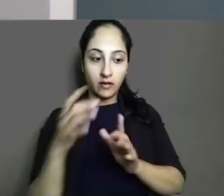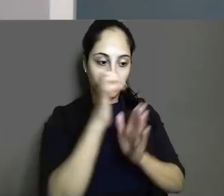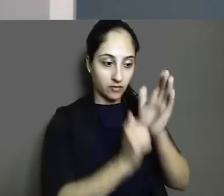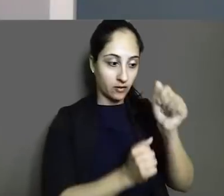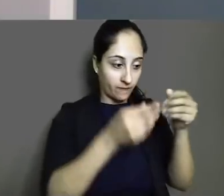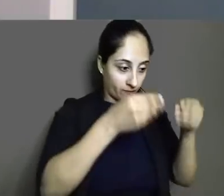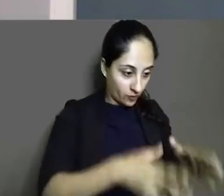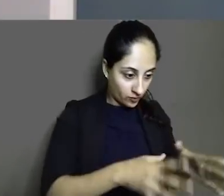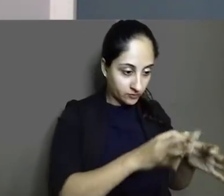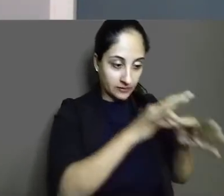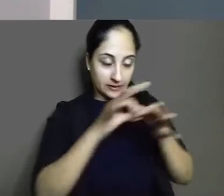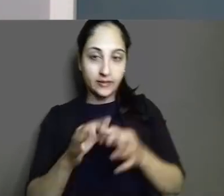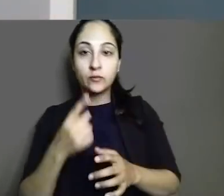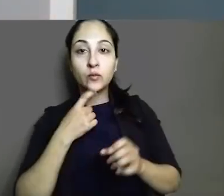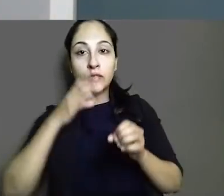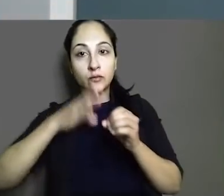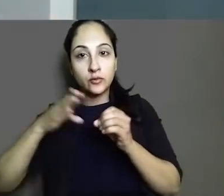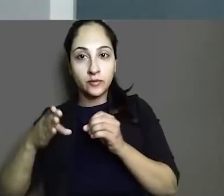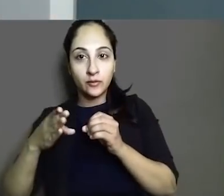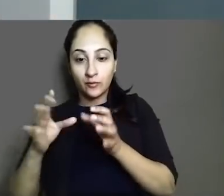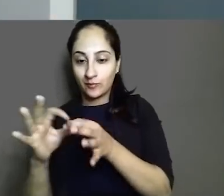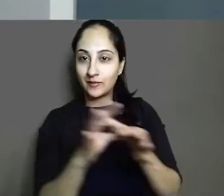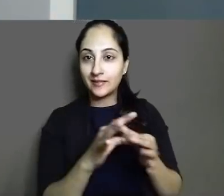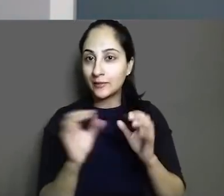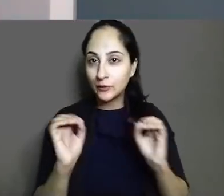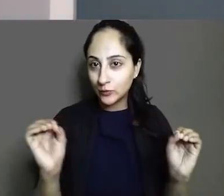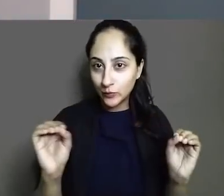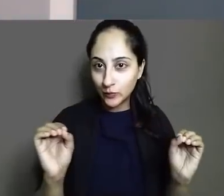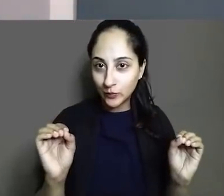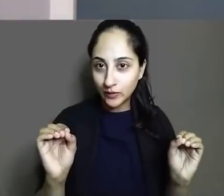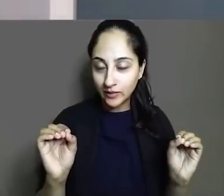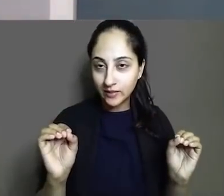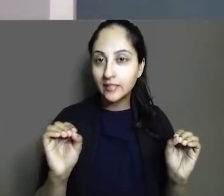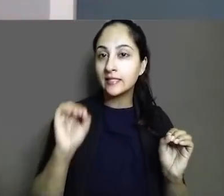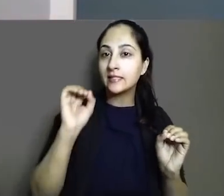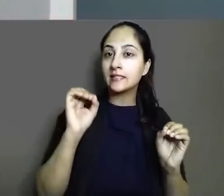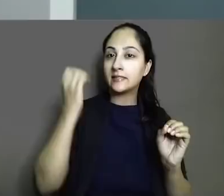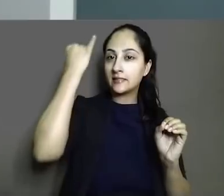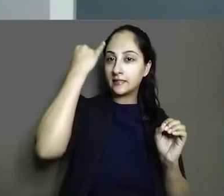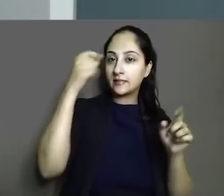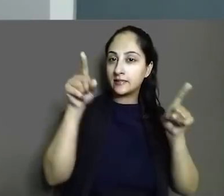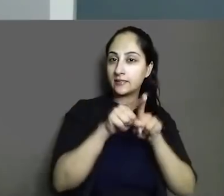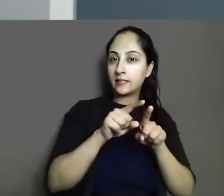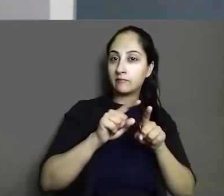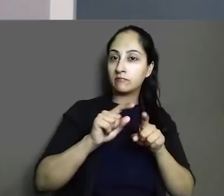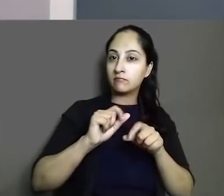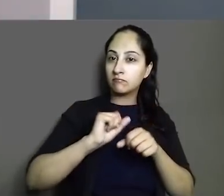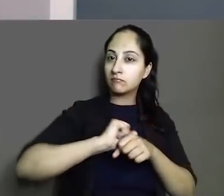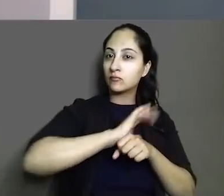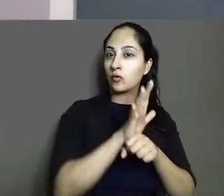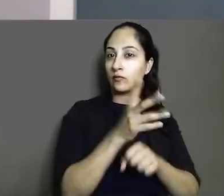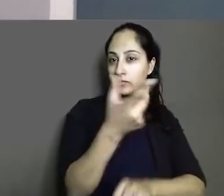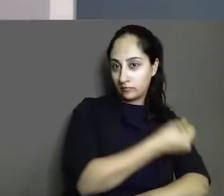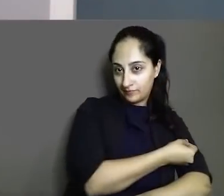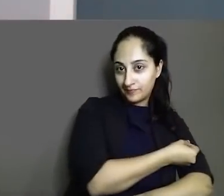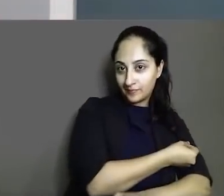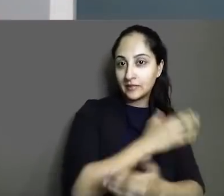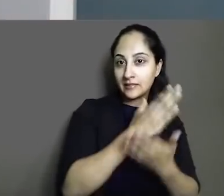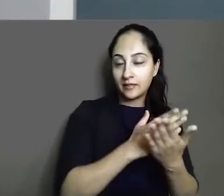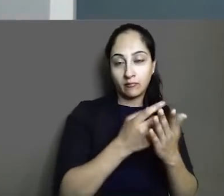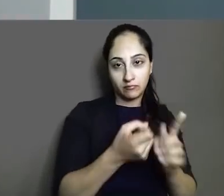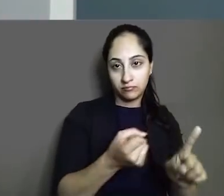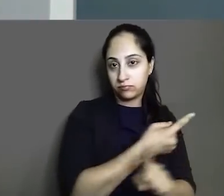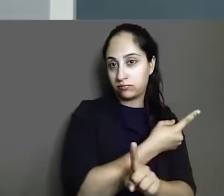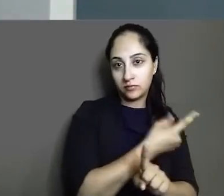international safety experts reviewed the details of the reports, and they concluded that there was no evidence that the vaccine caused